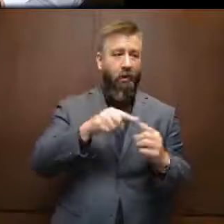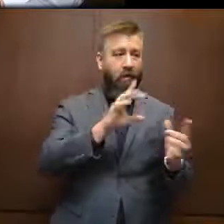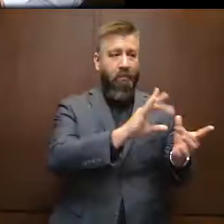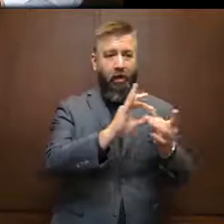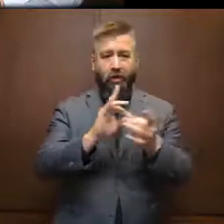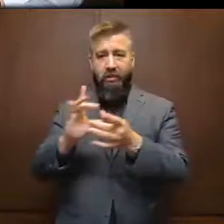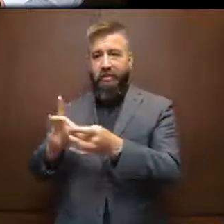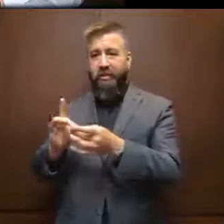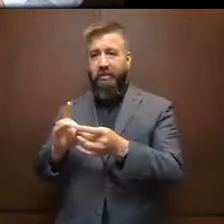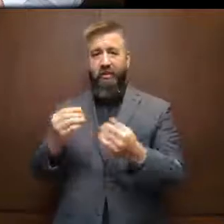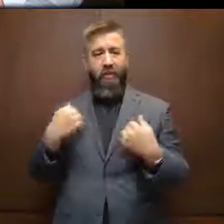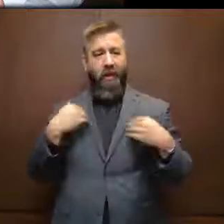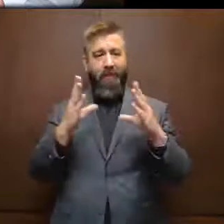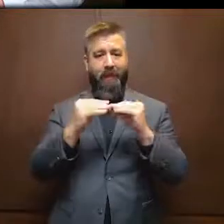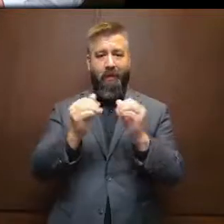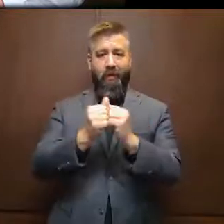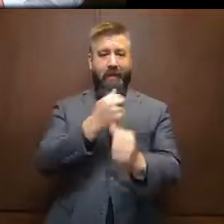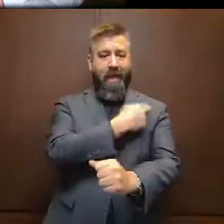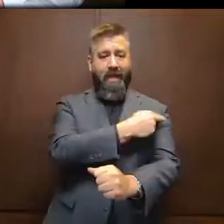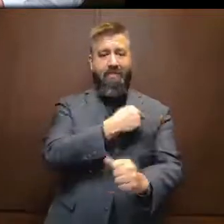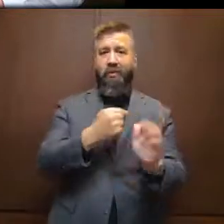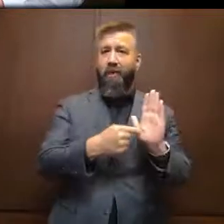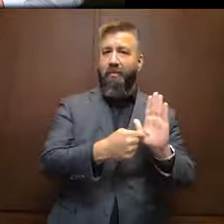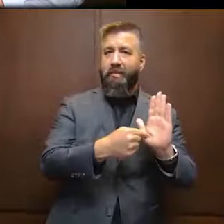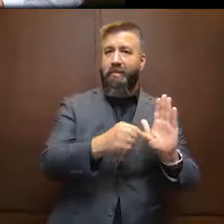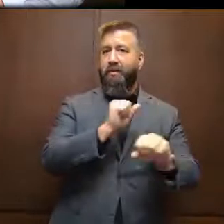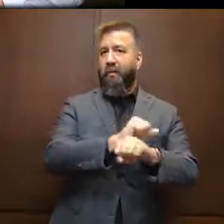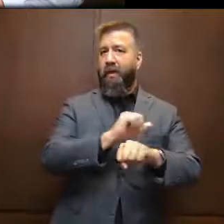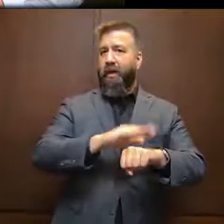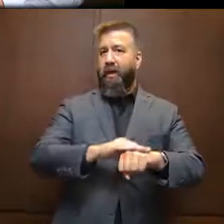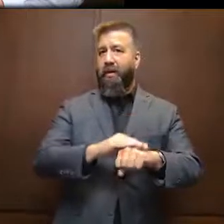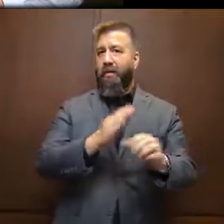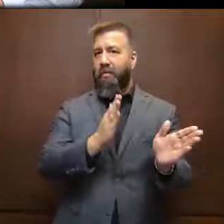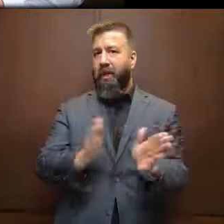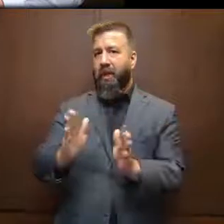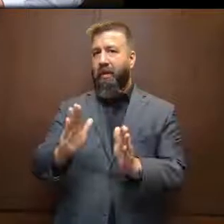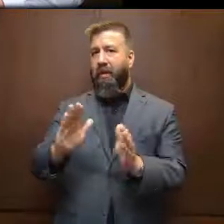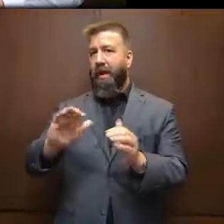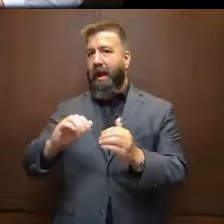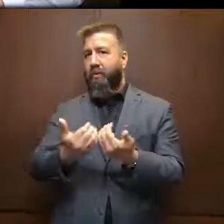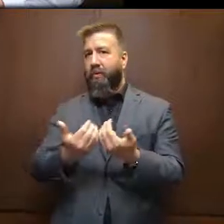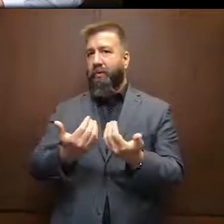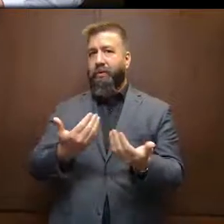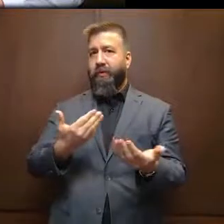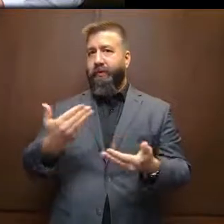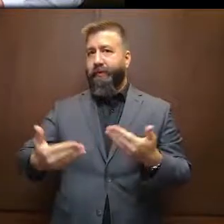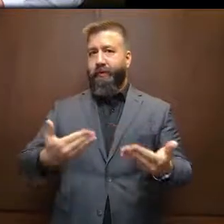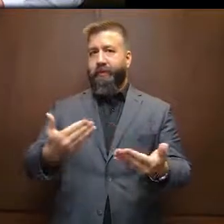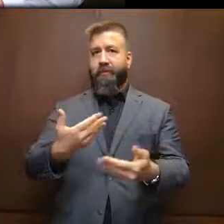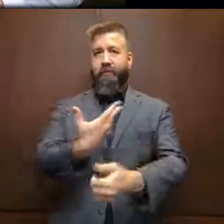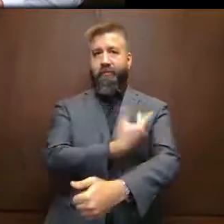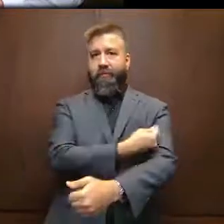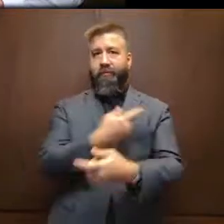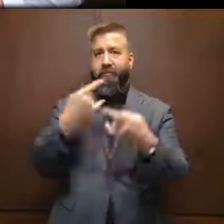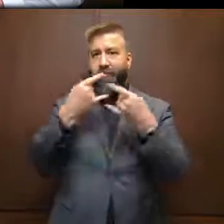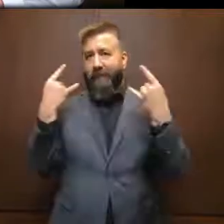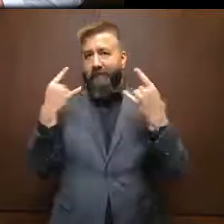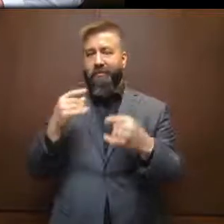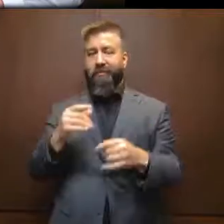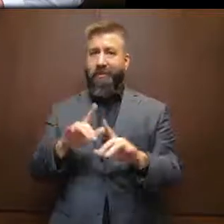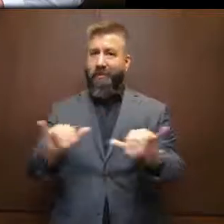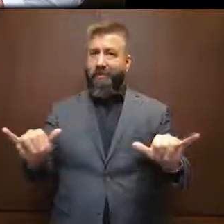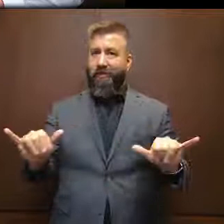with hospital representatives working on the logistic plans of mass vaccination. And they've been